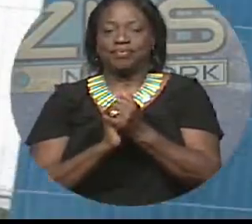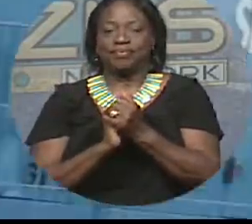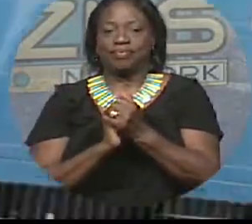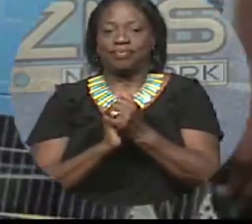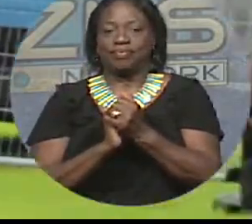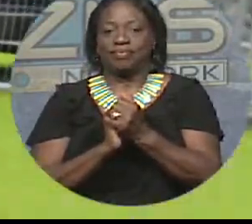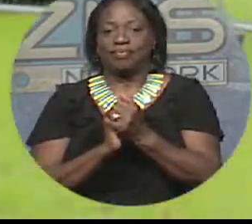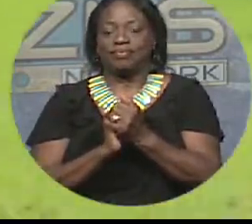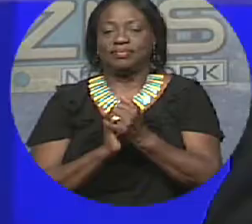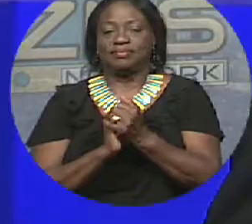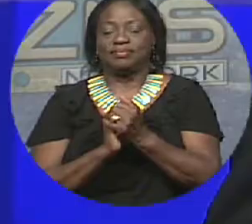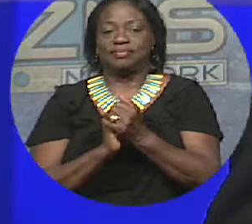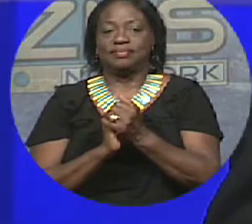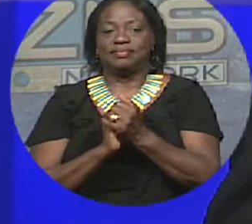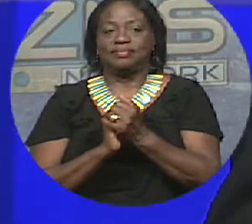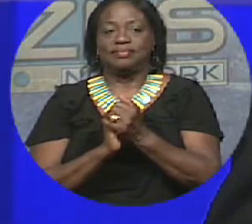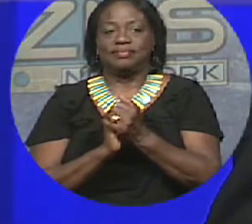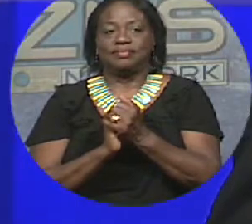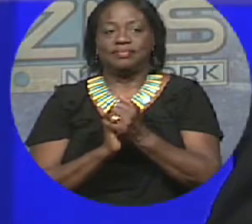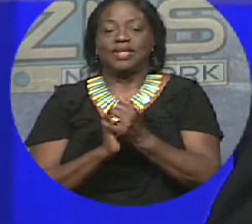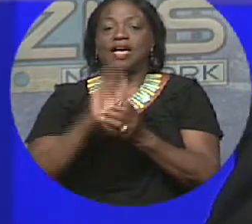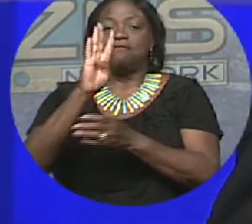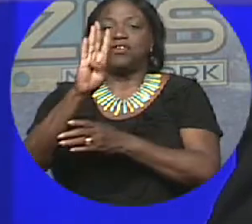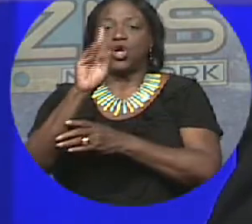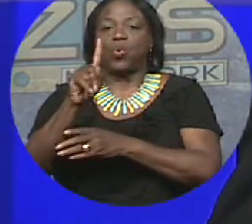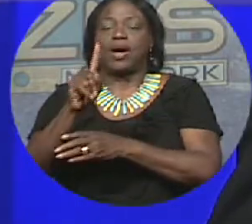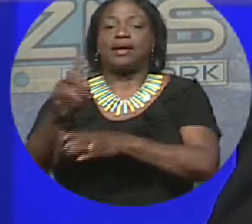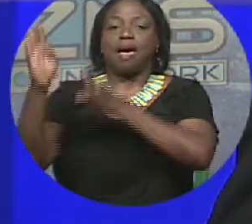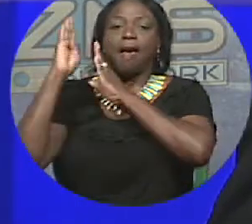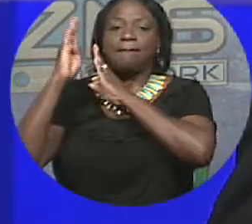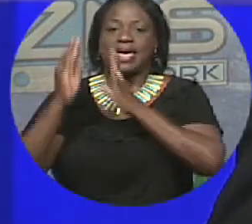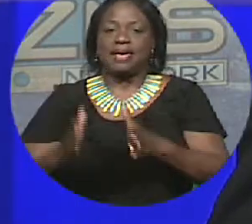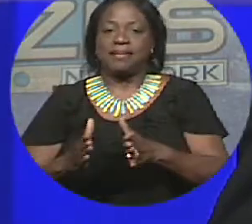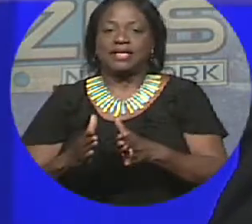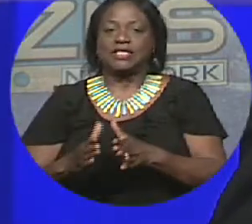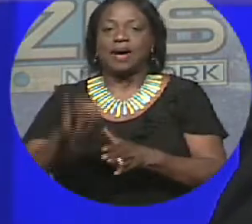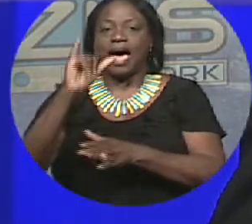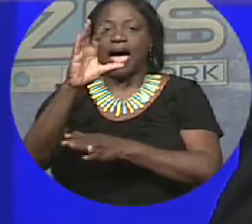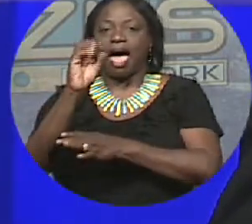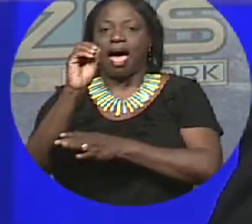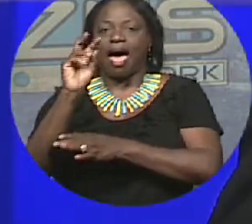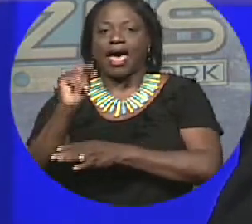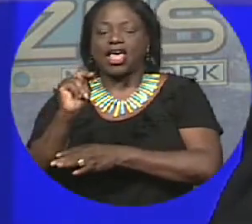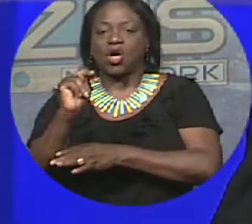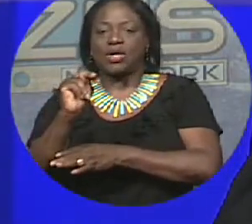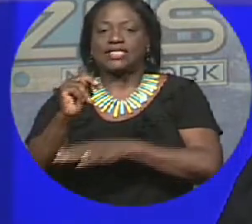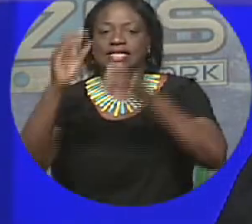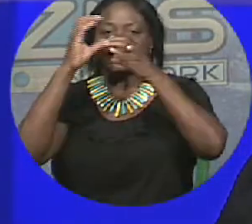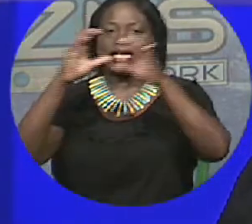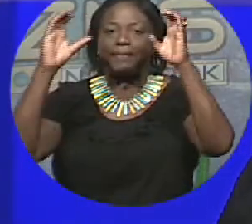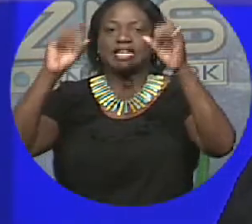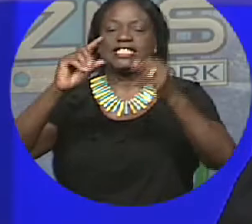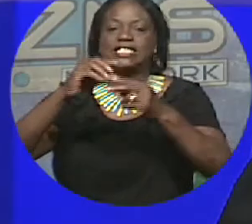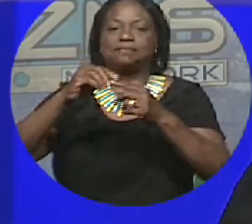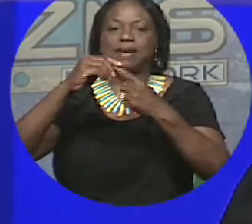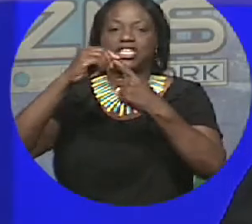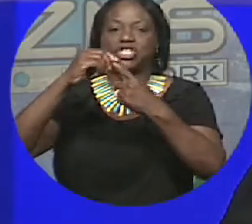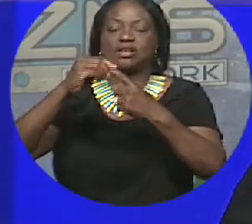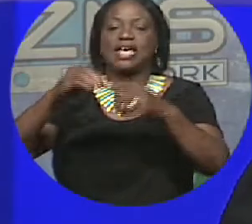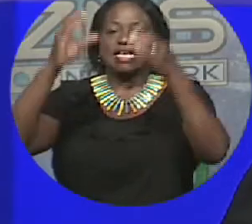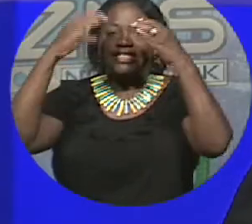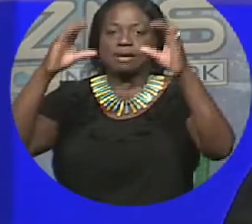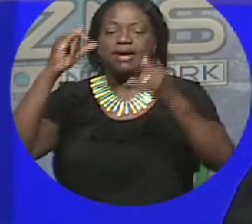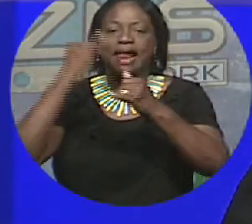ZNS Network News. 41 Bahamians, considered icons, celebrated during a special ceremony in Pompey Square last